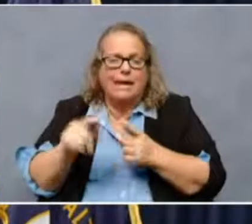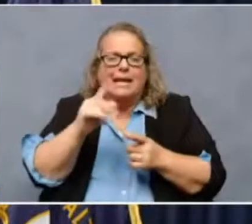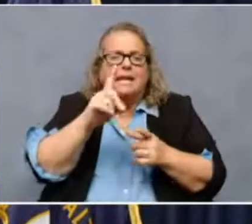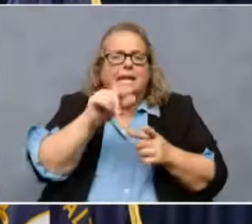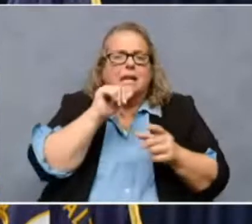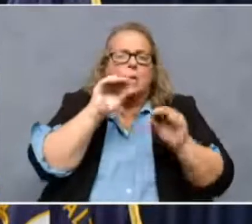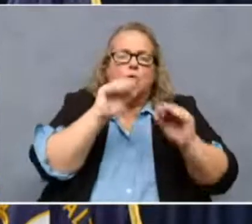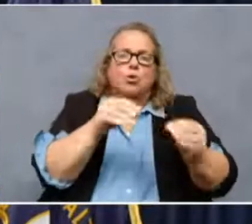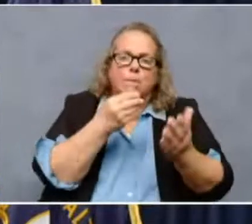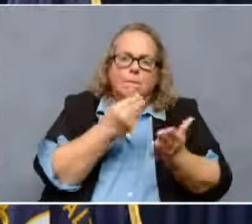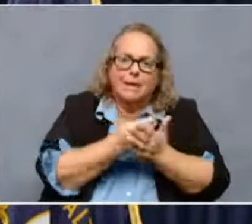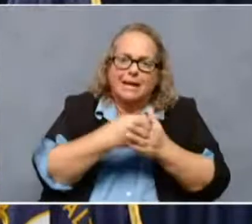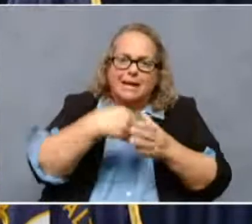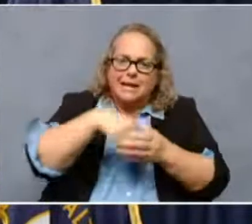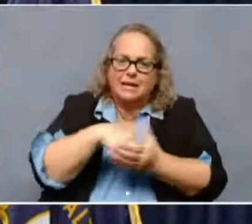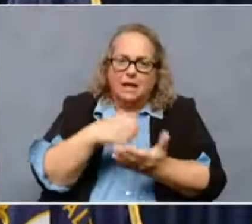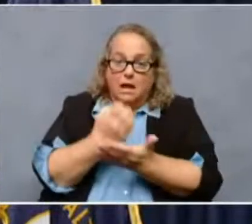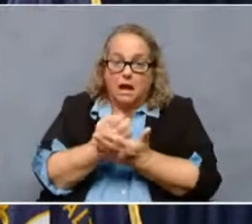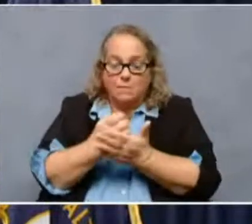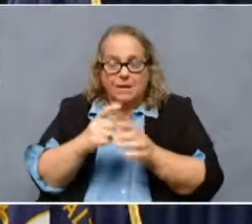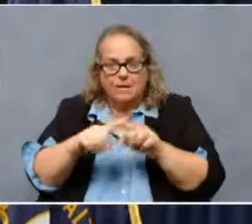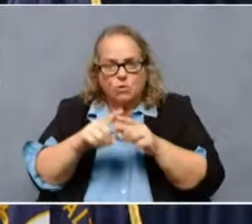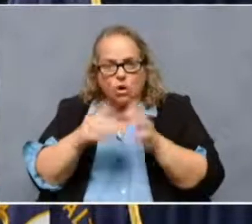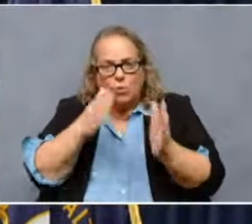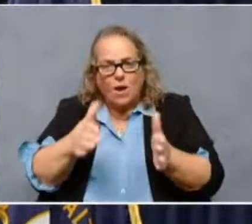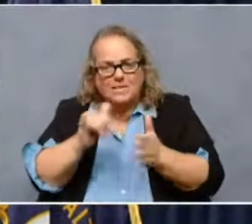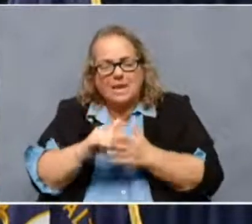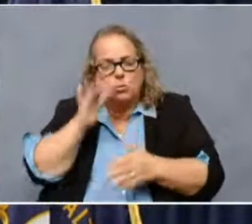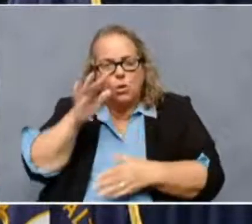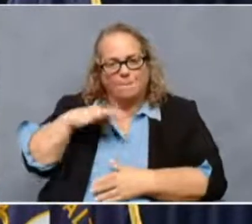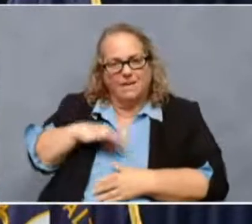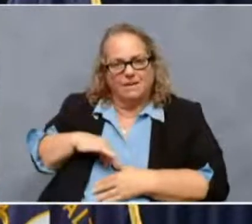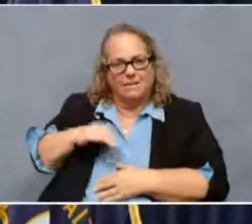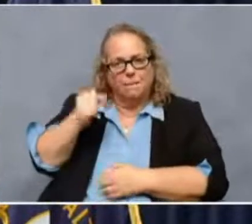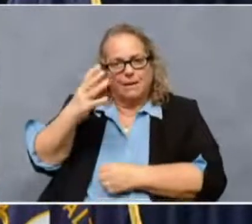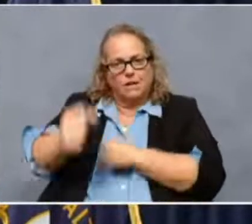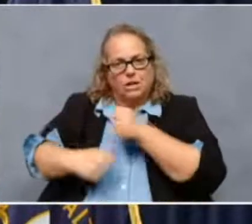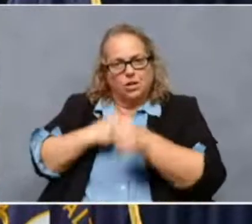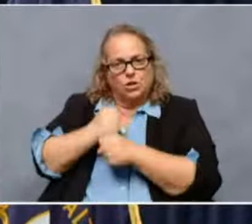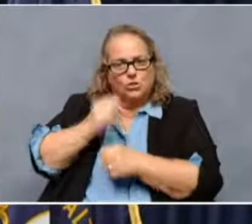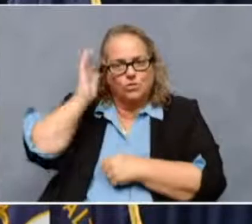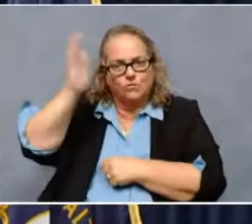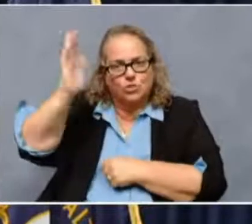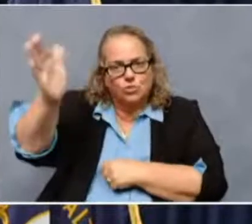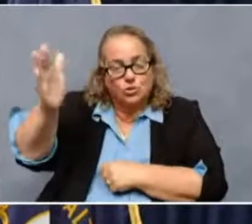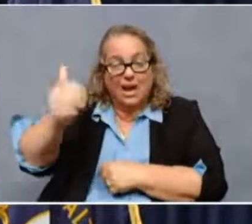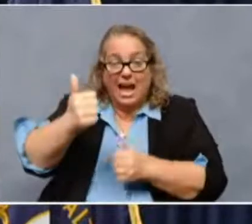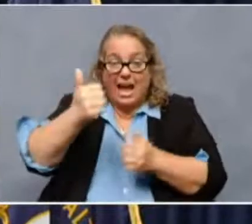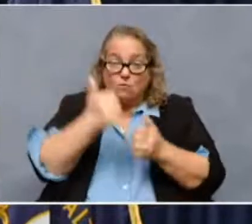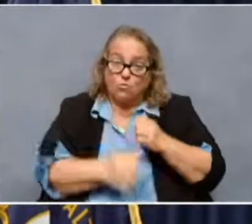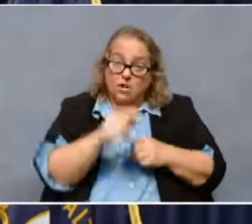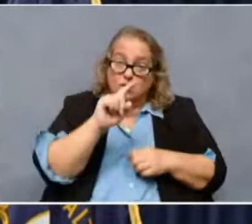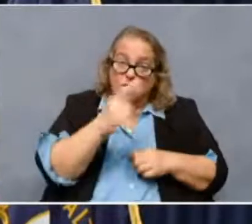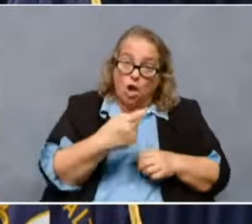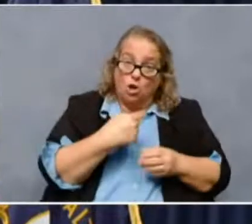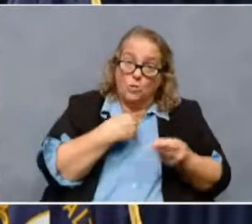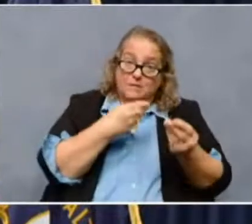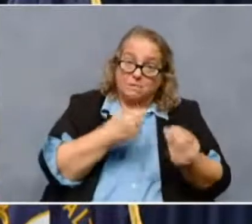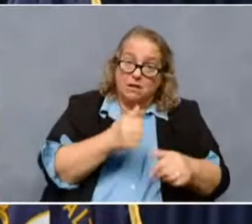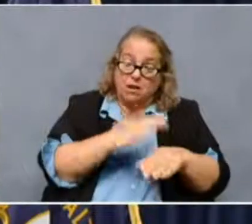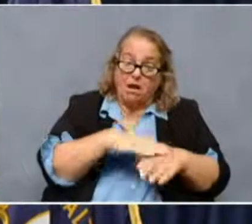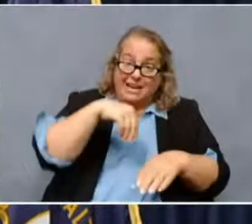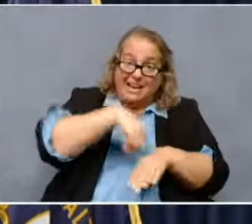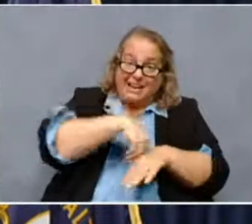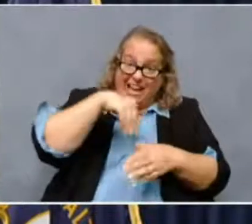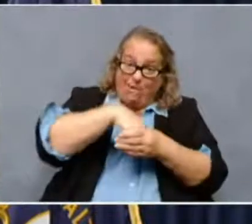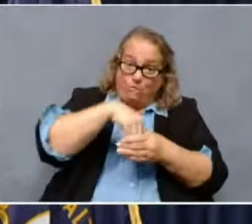had benefits years and decades after. Every dollar that we spend on infrastructure right now helps create new